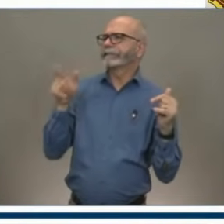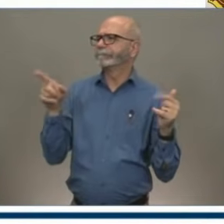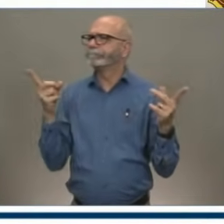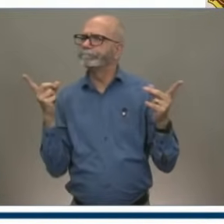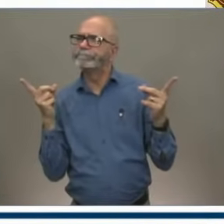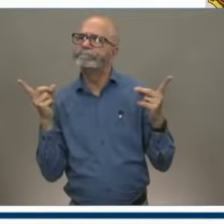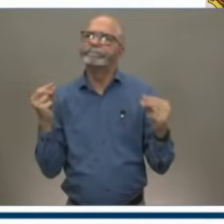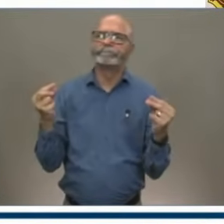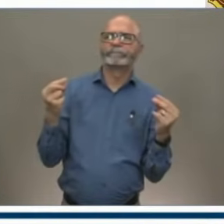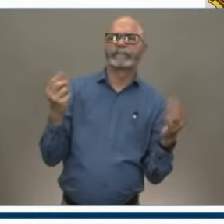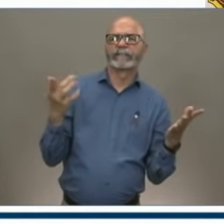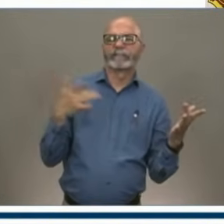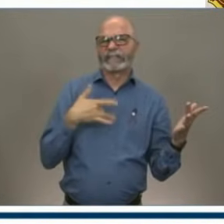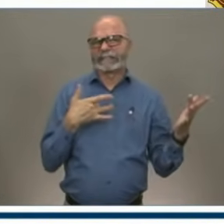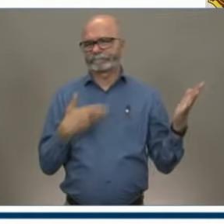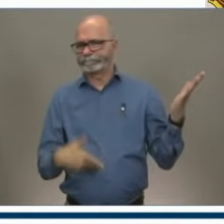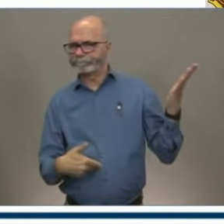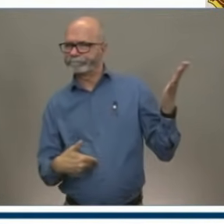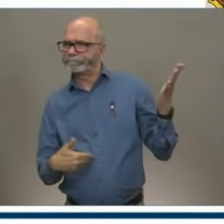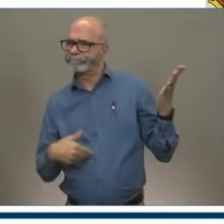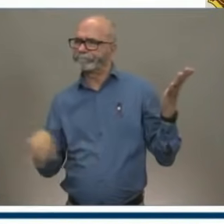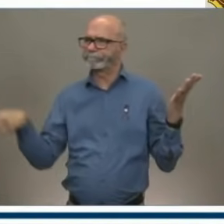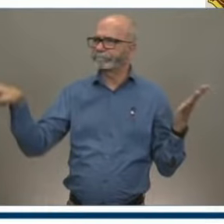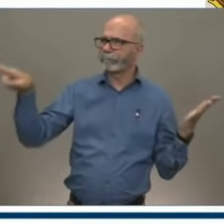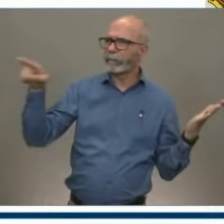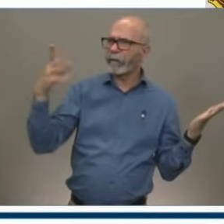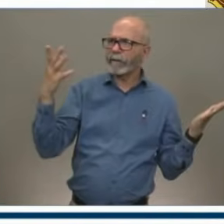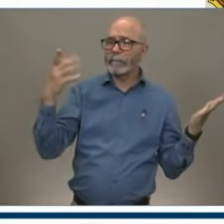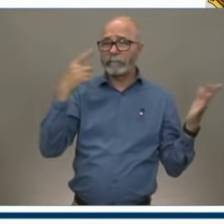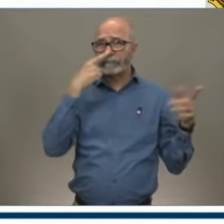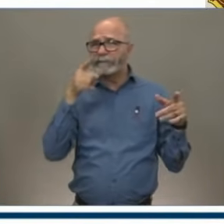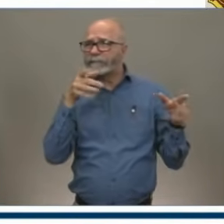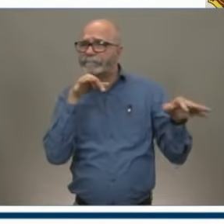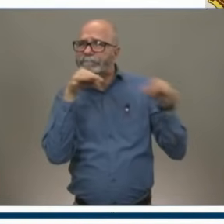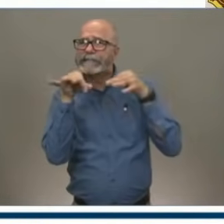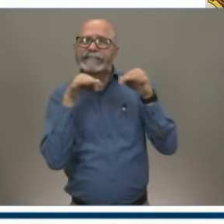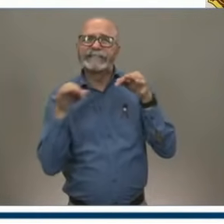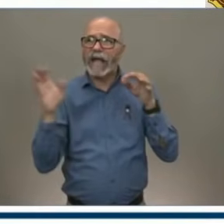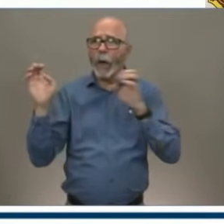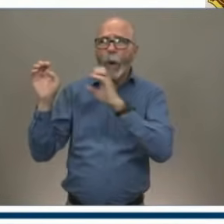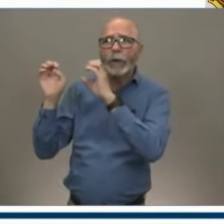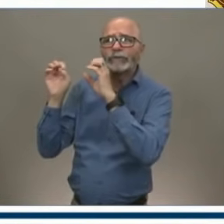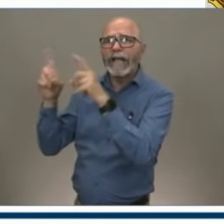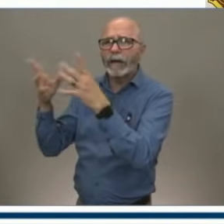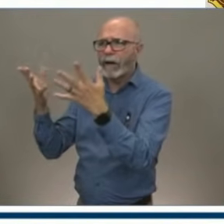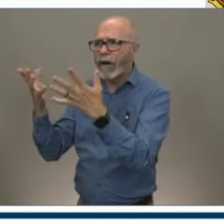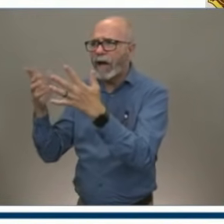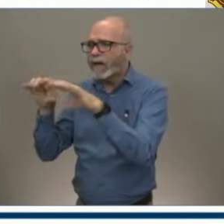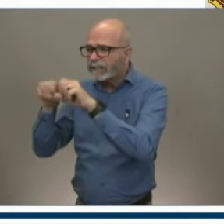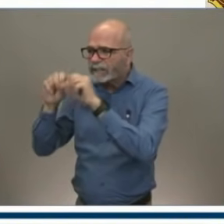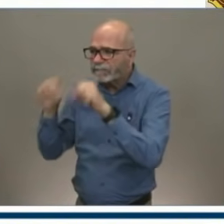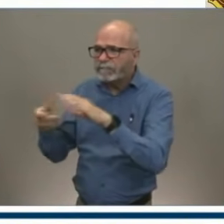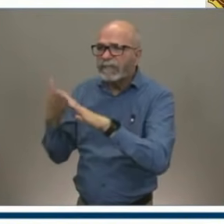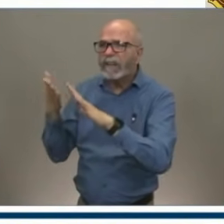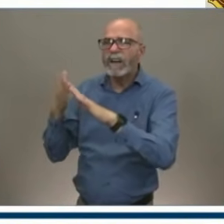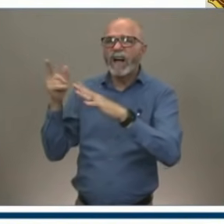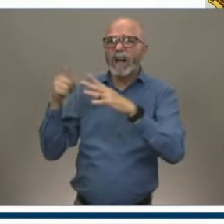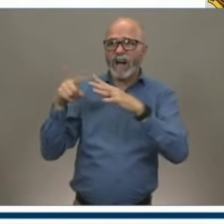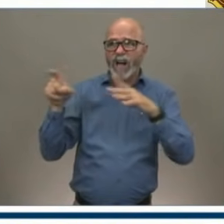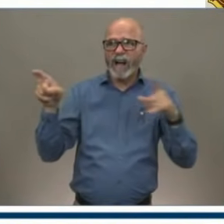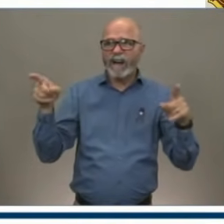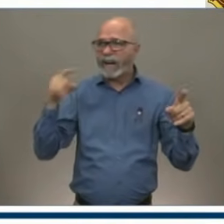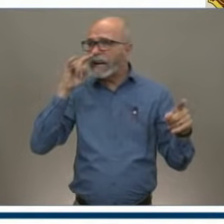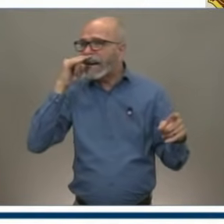determine how public health and, by extension, the education system needs to respond in terms of whether or not kids stay in school or a